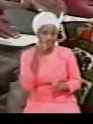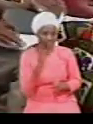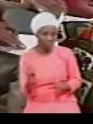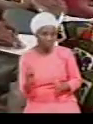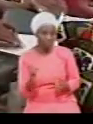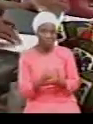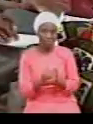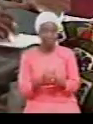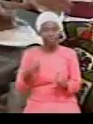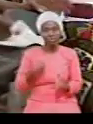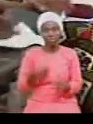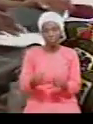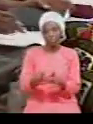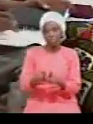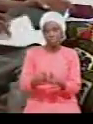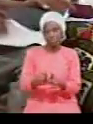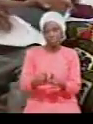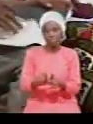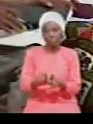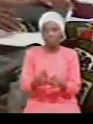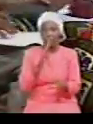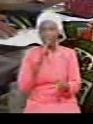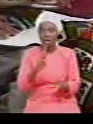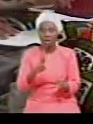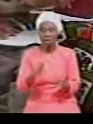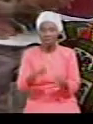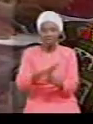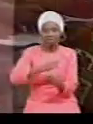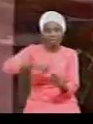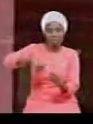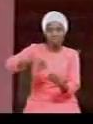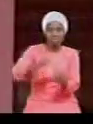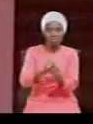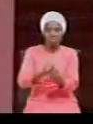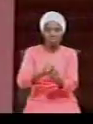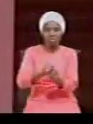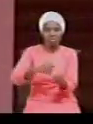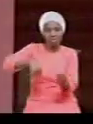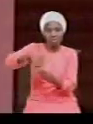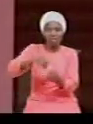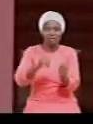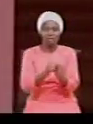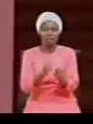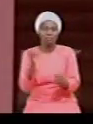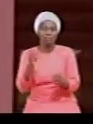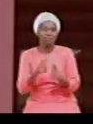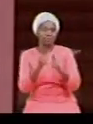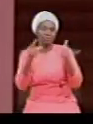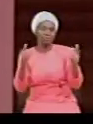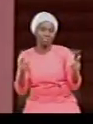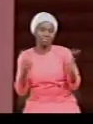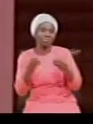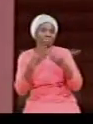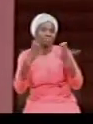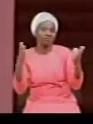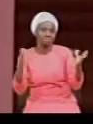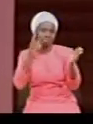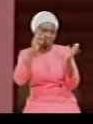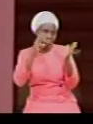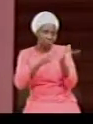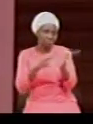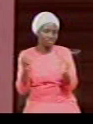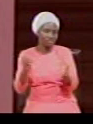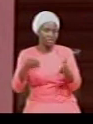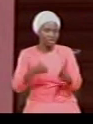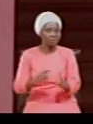we also are compassed about with so great a cloud of witnesses.